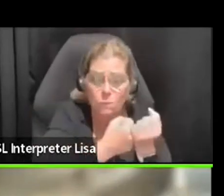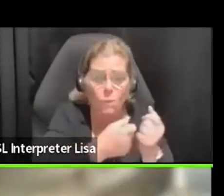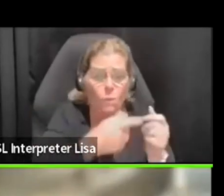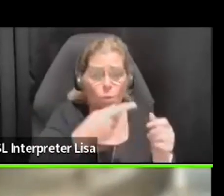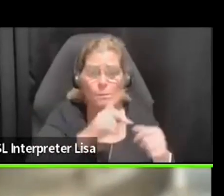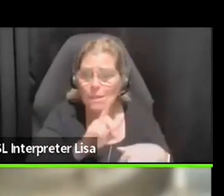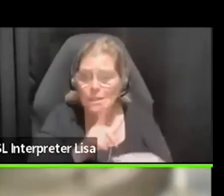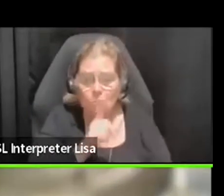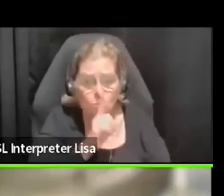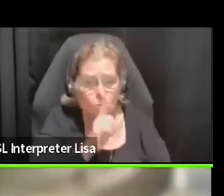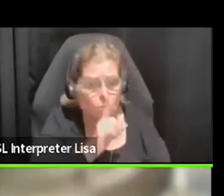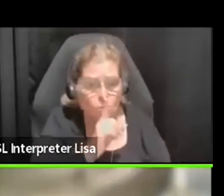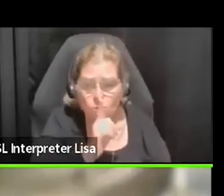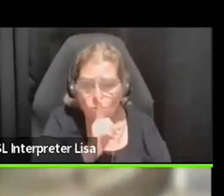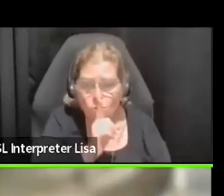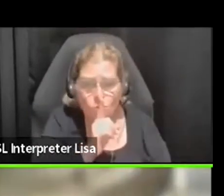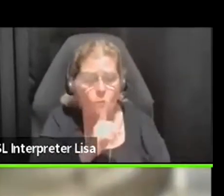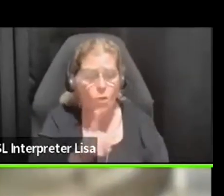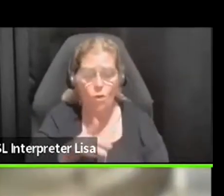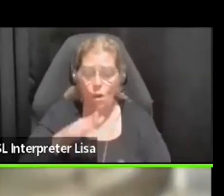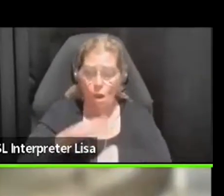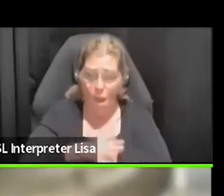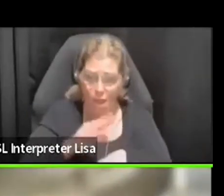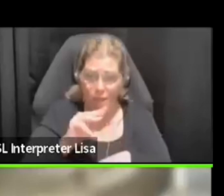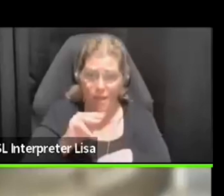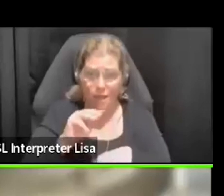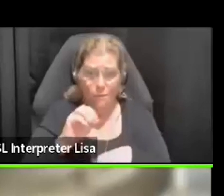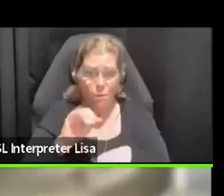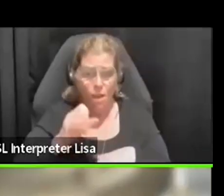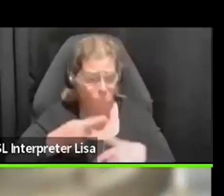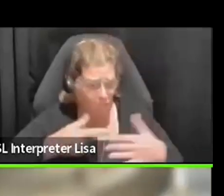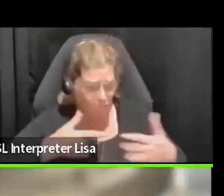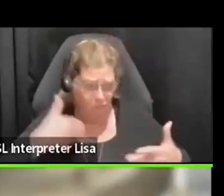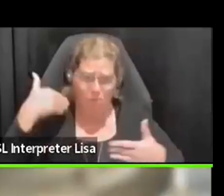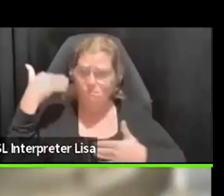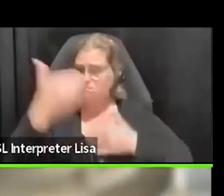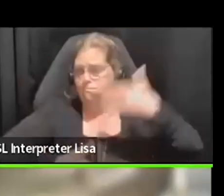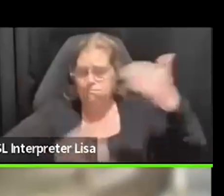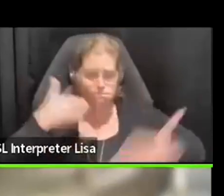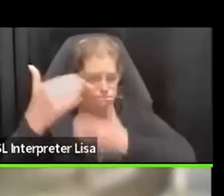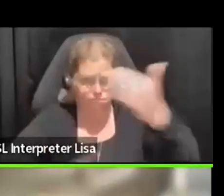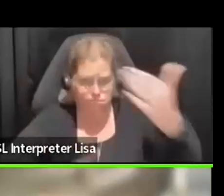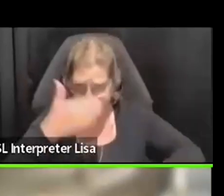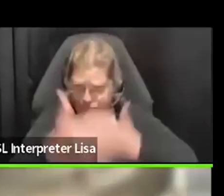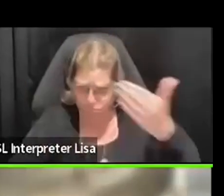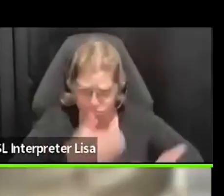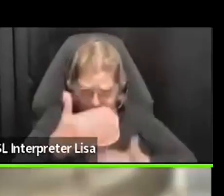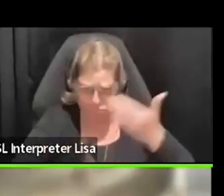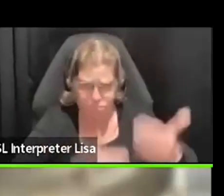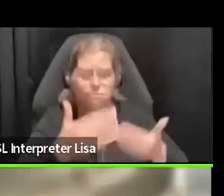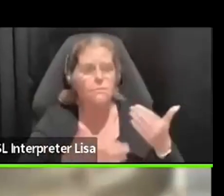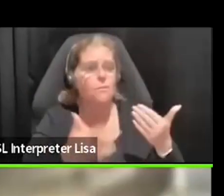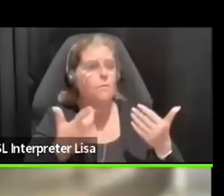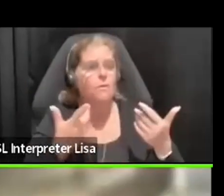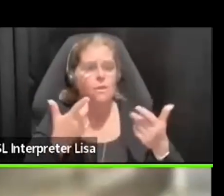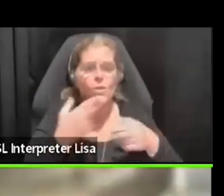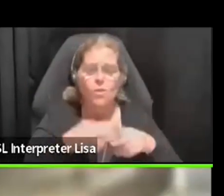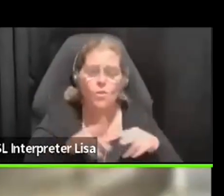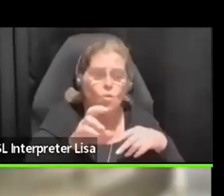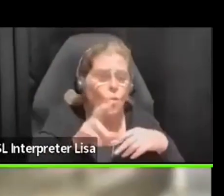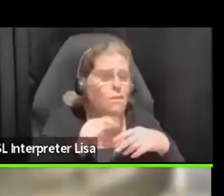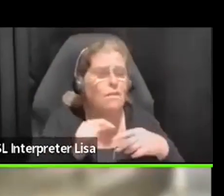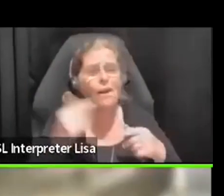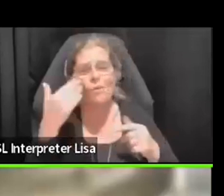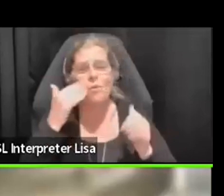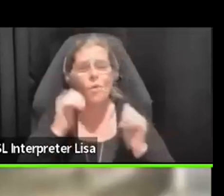development. Once you're on MOIP and you're rocking and rolling and you got familiar with it, You learn your shortcuts, you learn your ways to